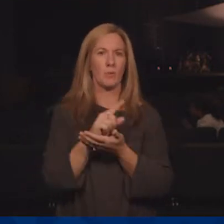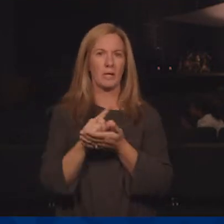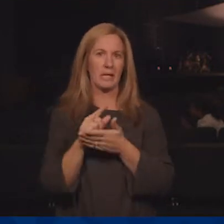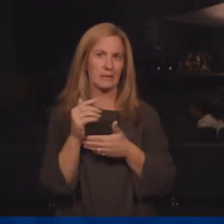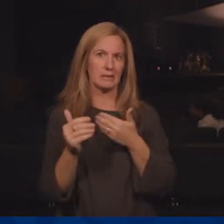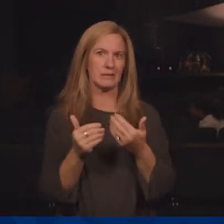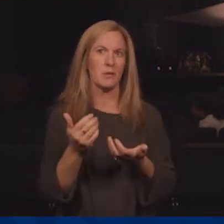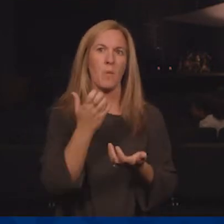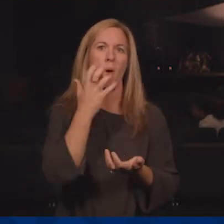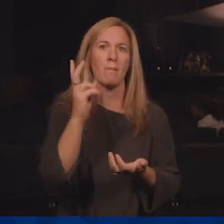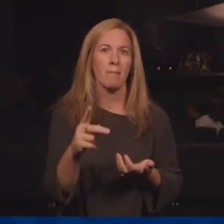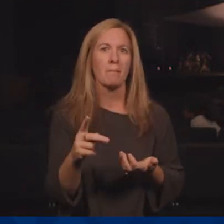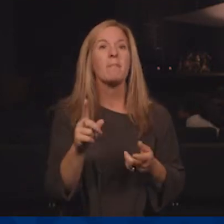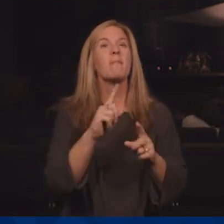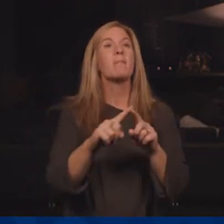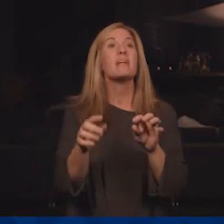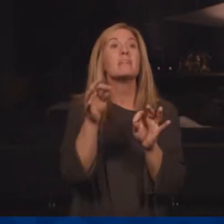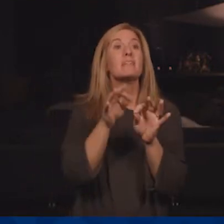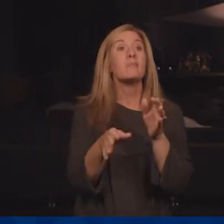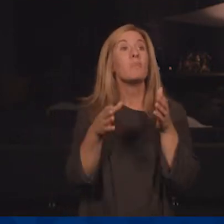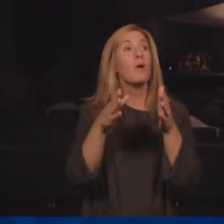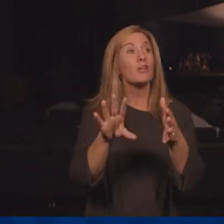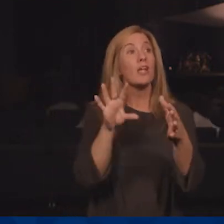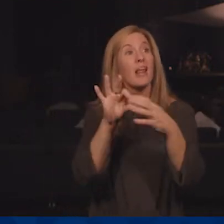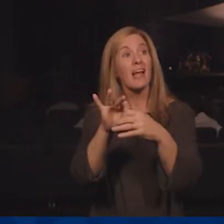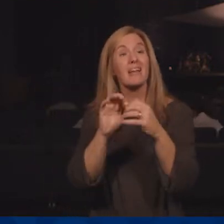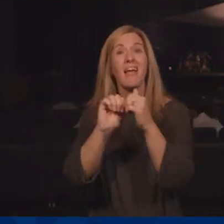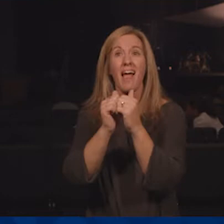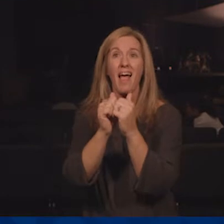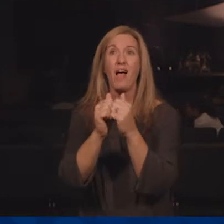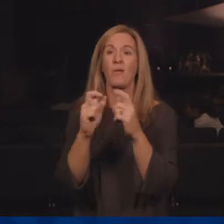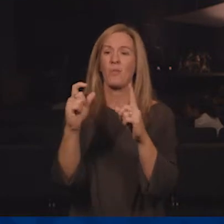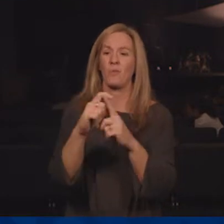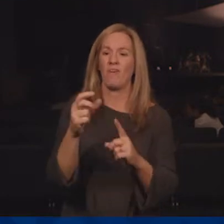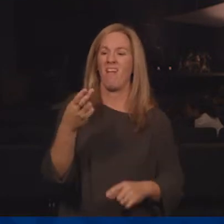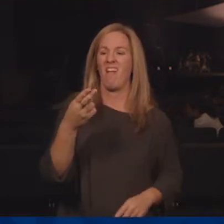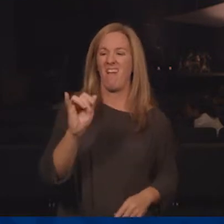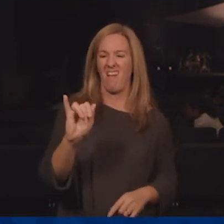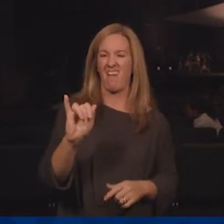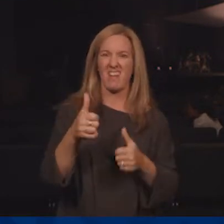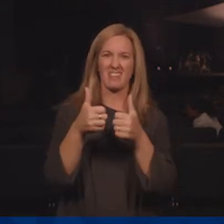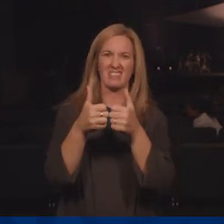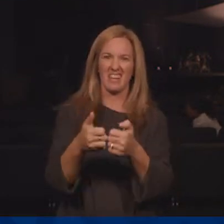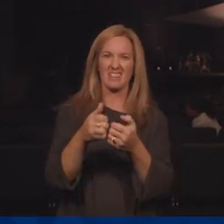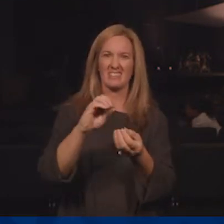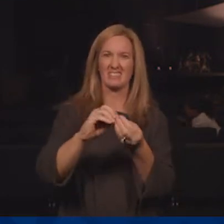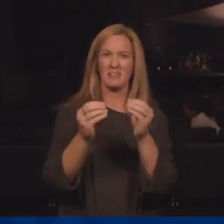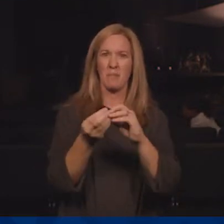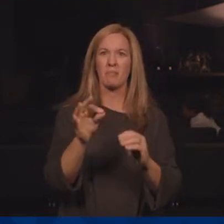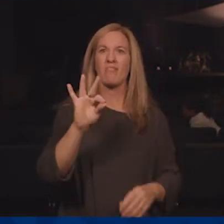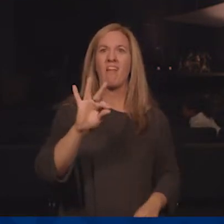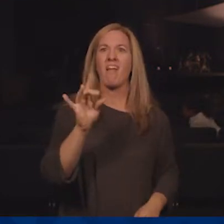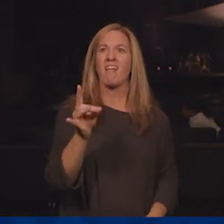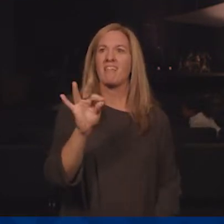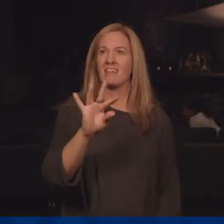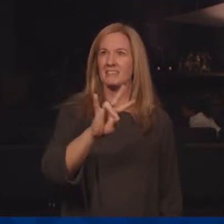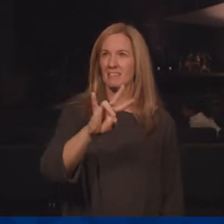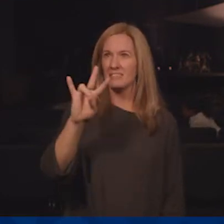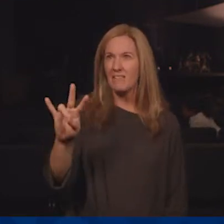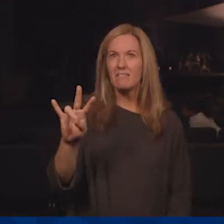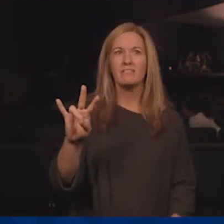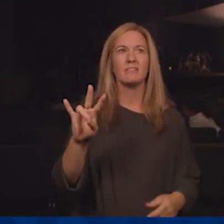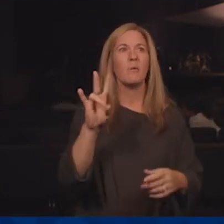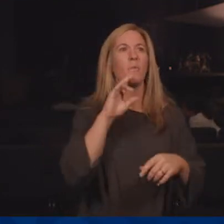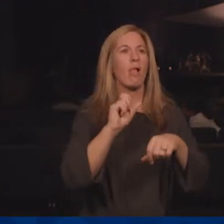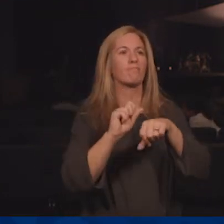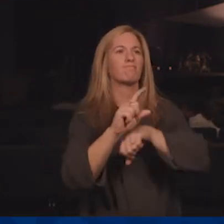simple way to get connected is to text the word hi to 98977. That's going to send you a virtual connect card, and you'll just get to tell us a